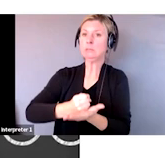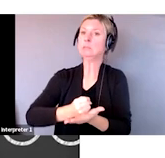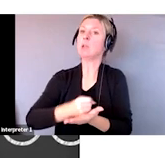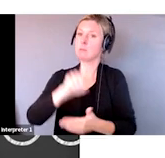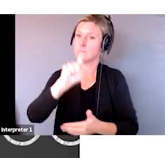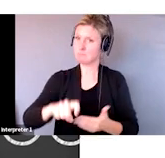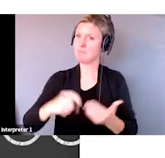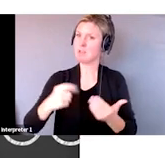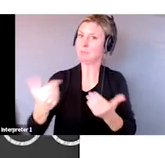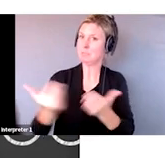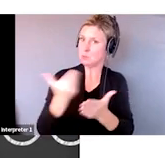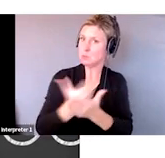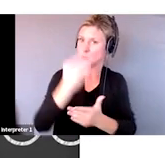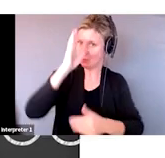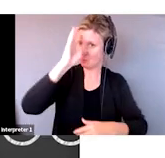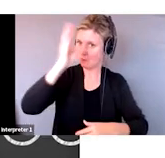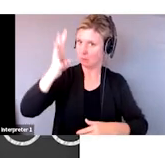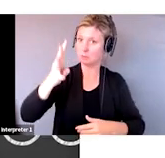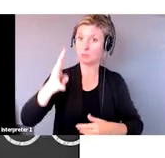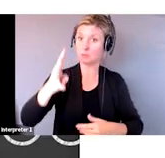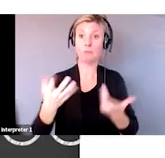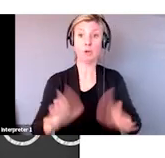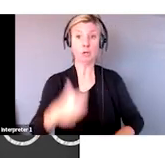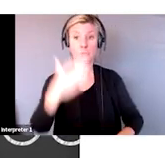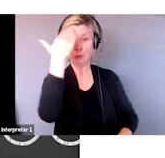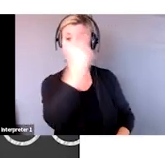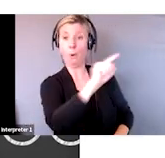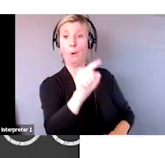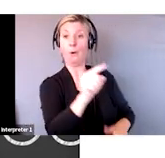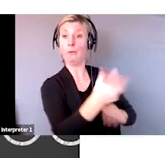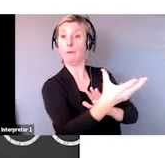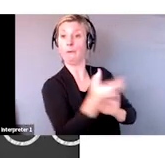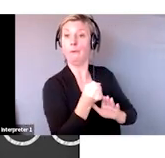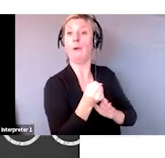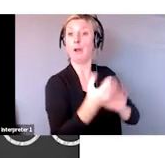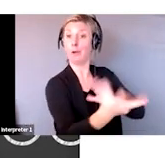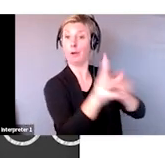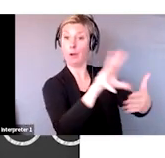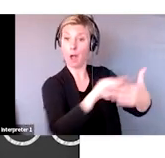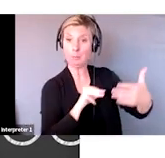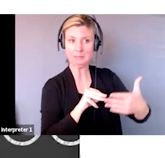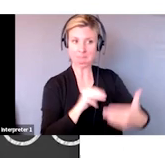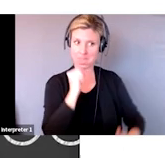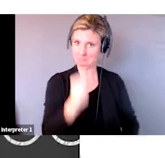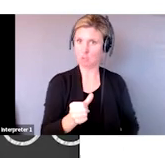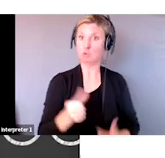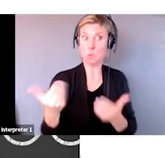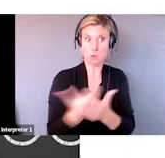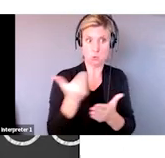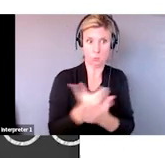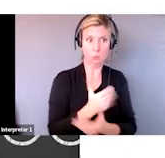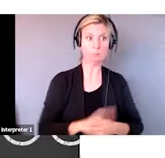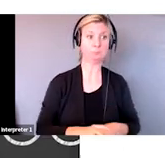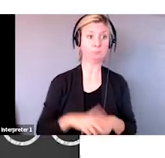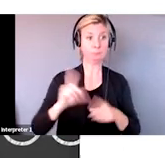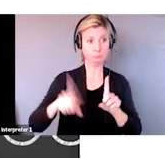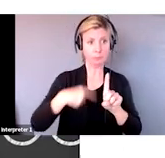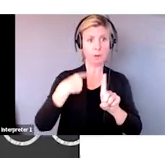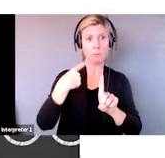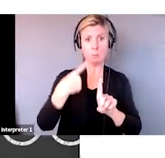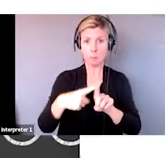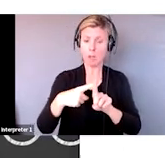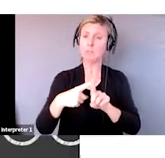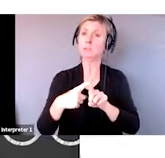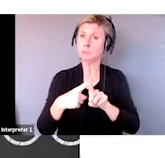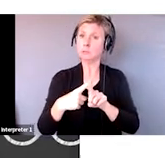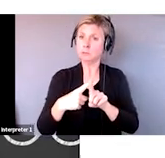be not obvious to a person that is skilled in that area of technology, and they have to be useful in the sense that they